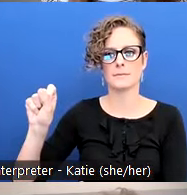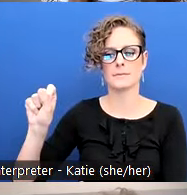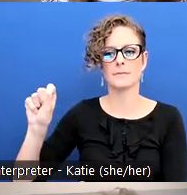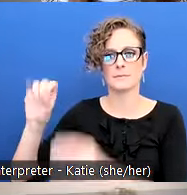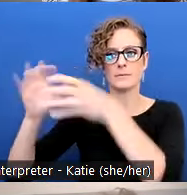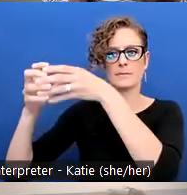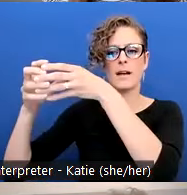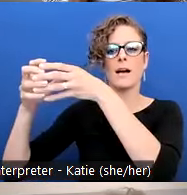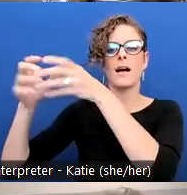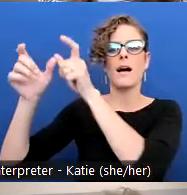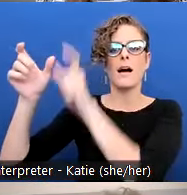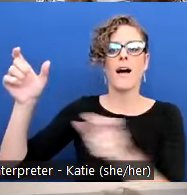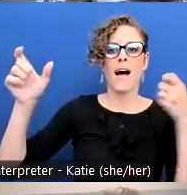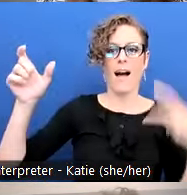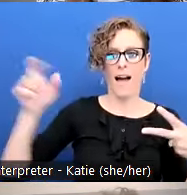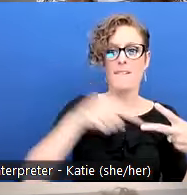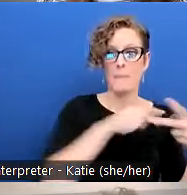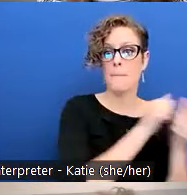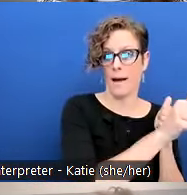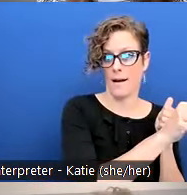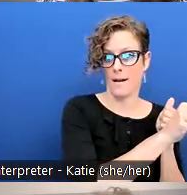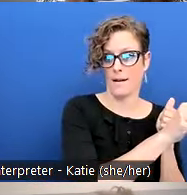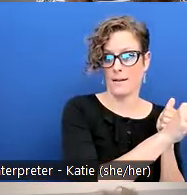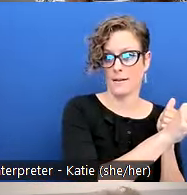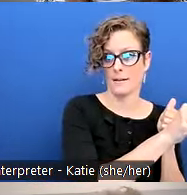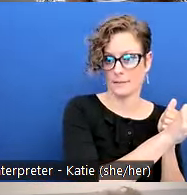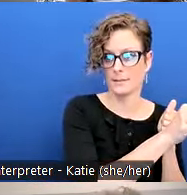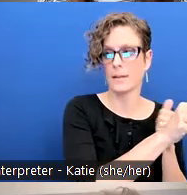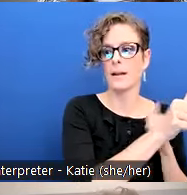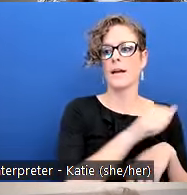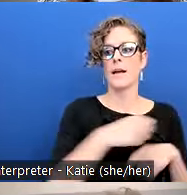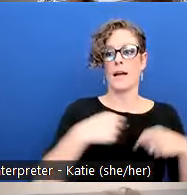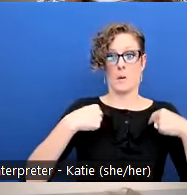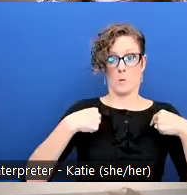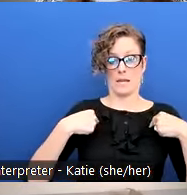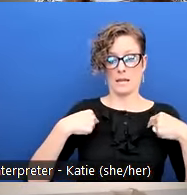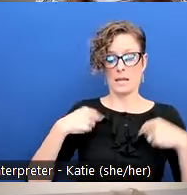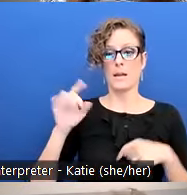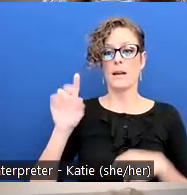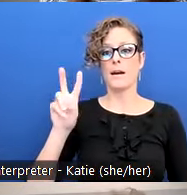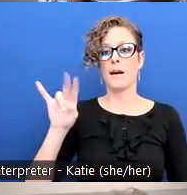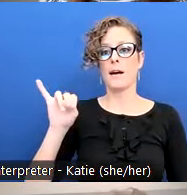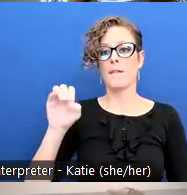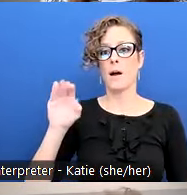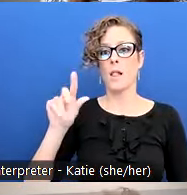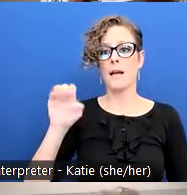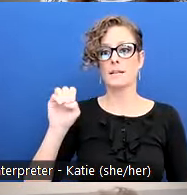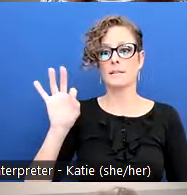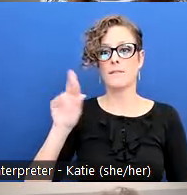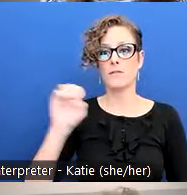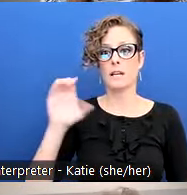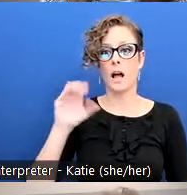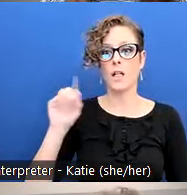those ended up passing, and Violence Free Colorado tracked 42 of those. Of those 42,